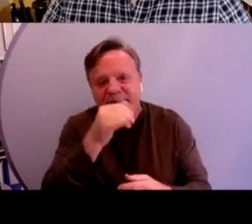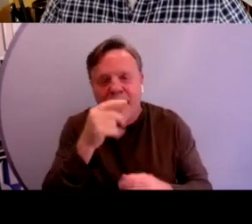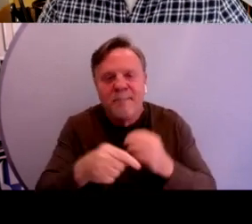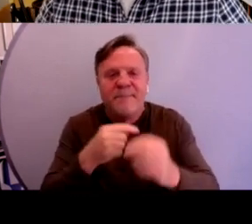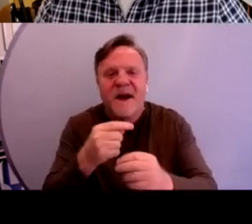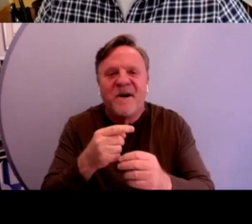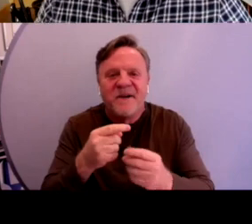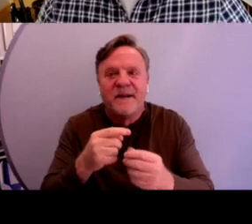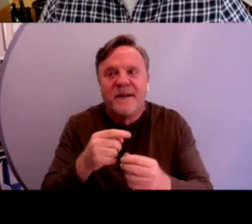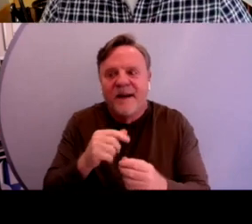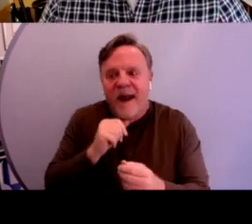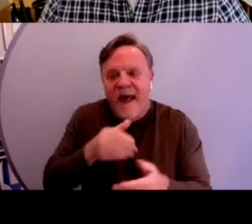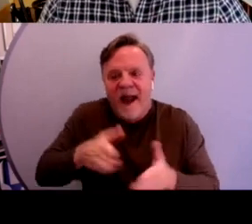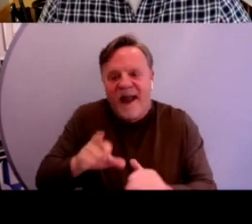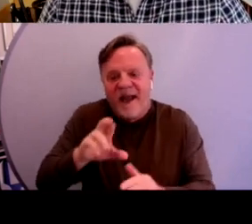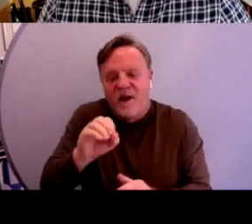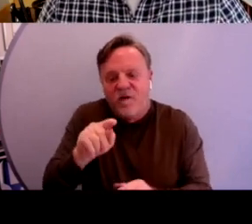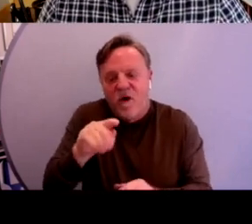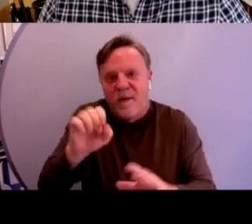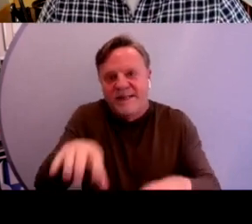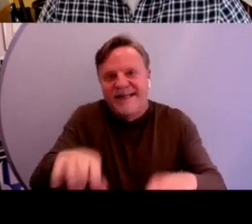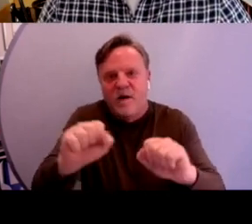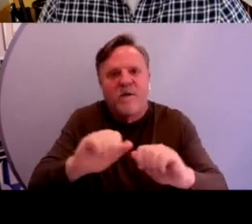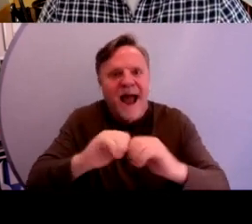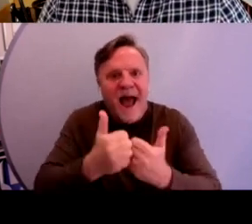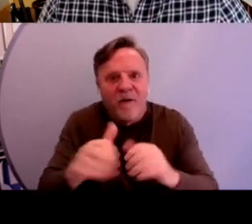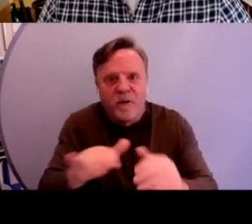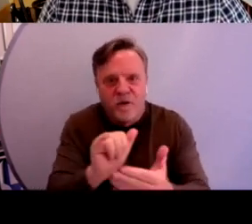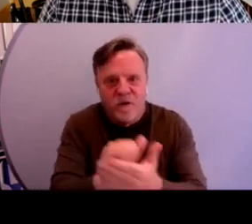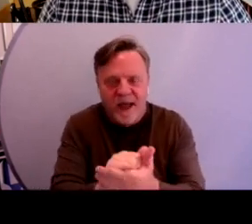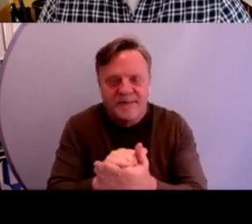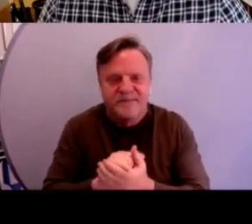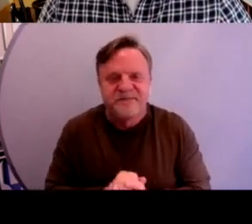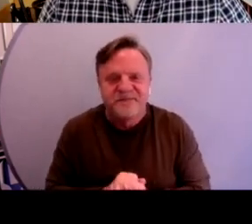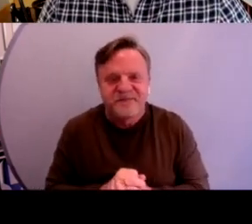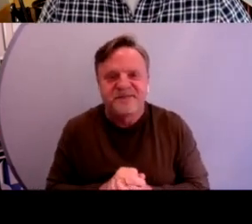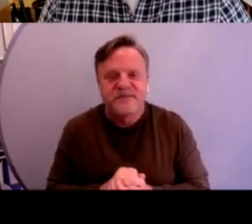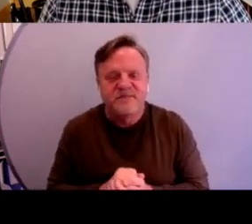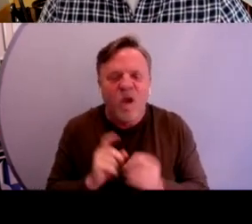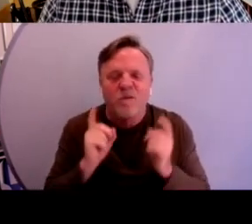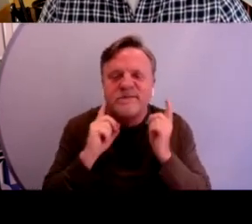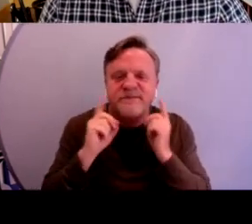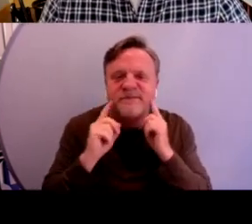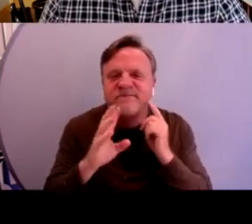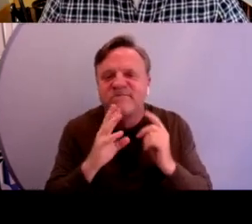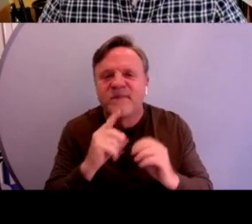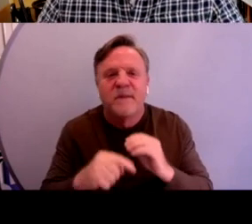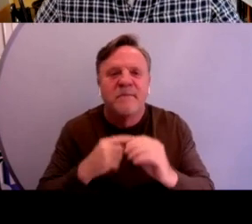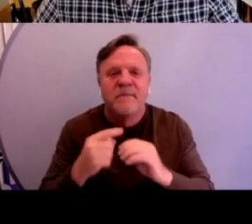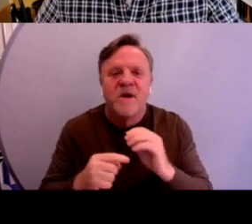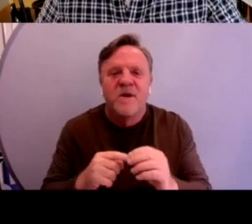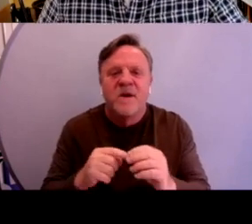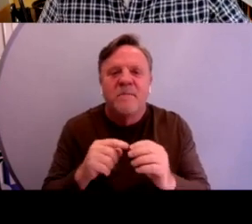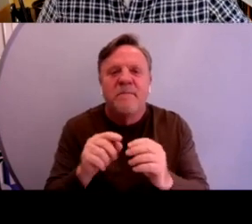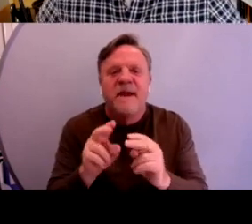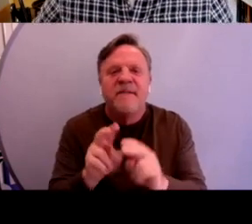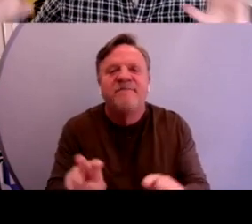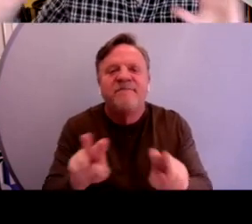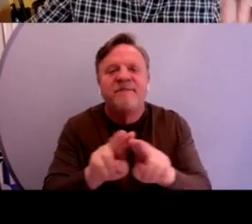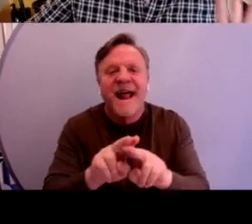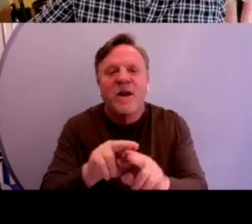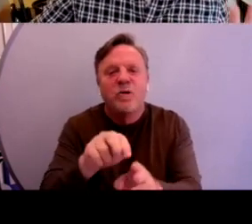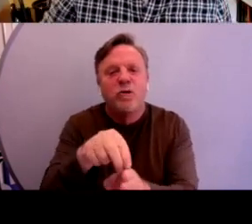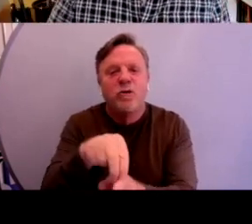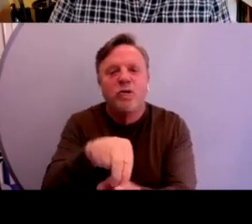do we do that? What does that look like? Well, we hear a lot of talk about being value neutral and being kind